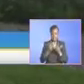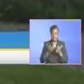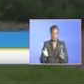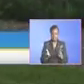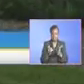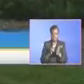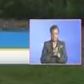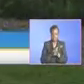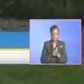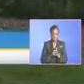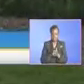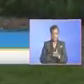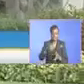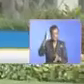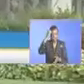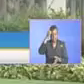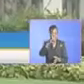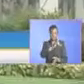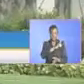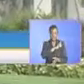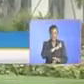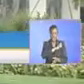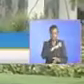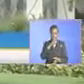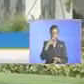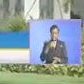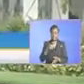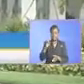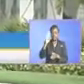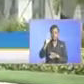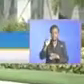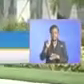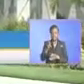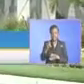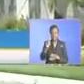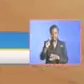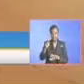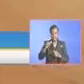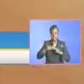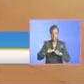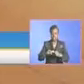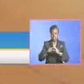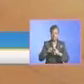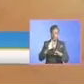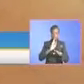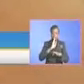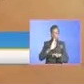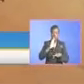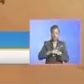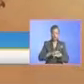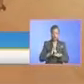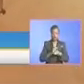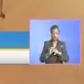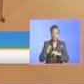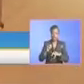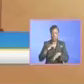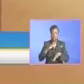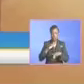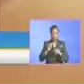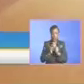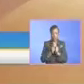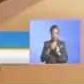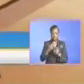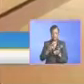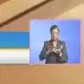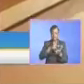the Honorable Dionisio de Aguilar says Bahama continues to be on track with its plan of a phased opening approach of each of